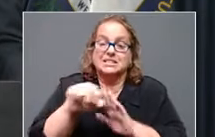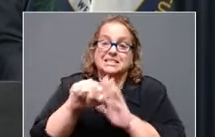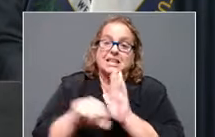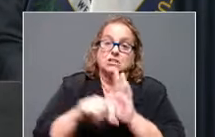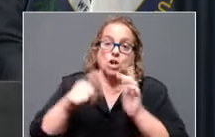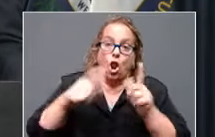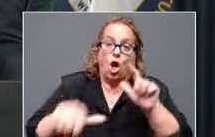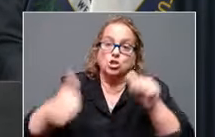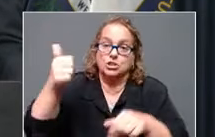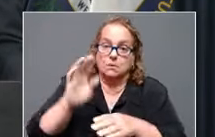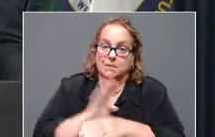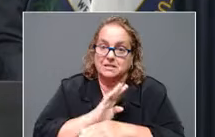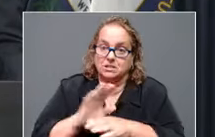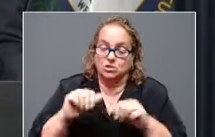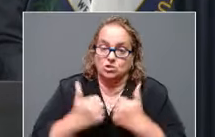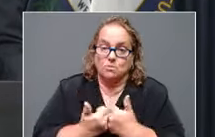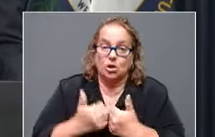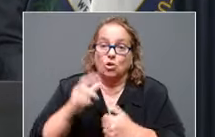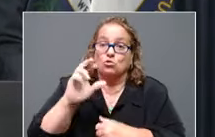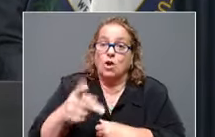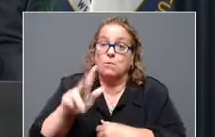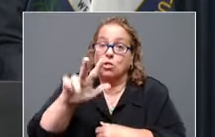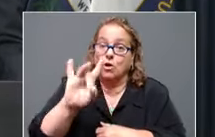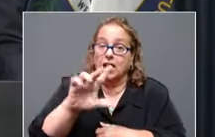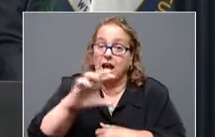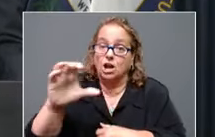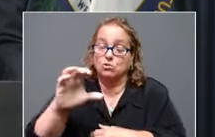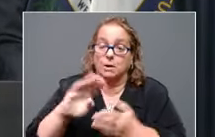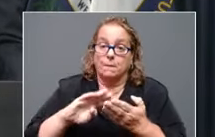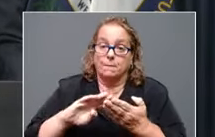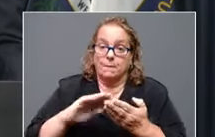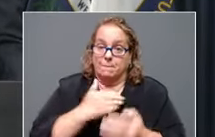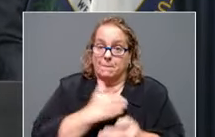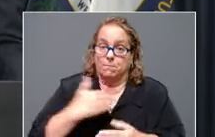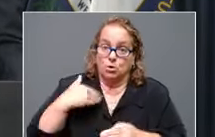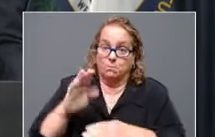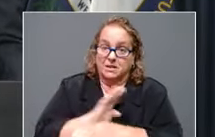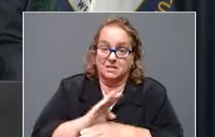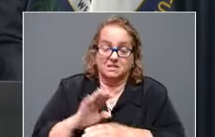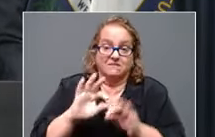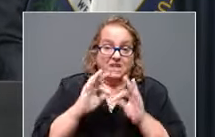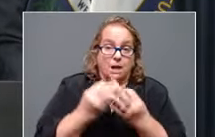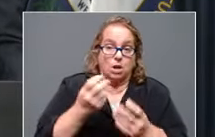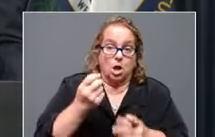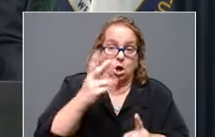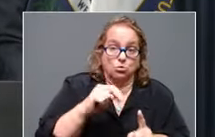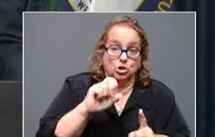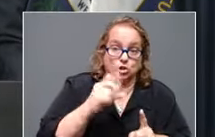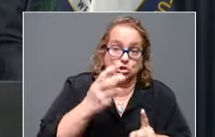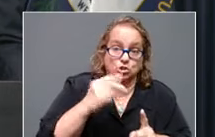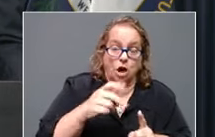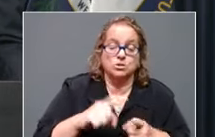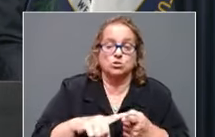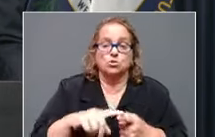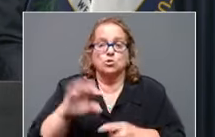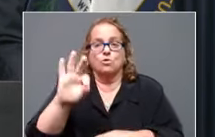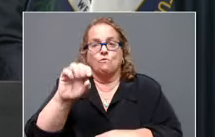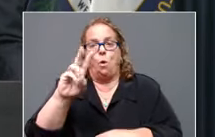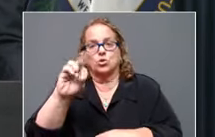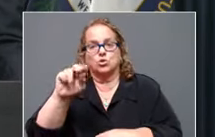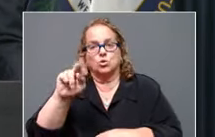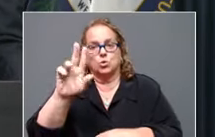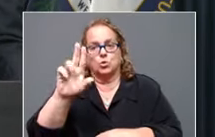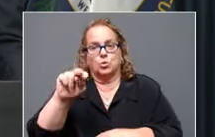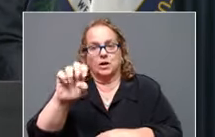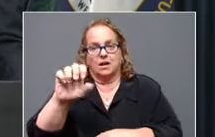find N95 masks for our healthcare workers like Miriam early on when we didn't know exactly where we could find